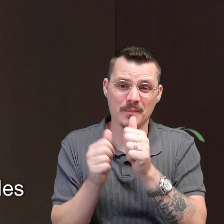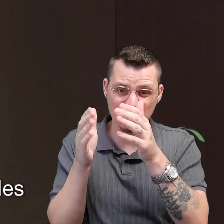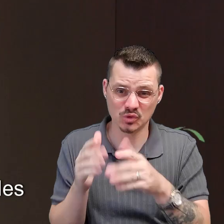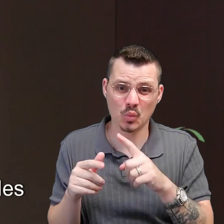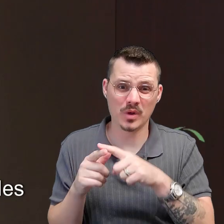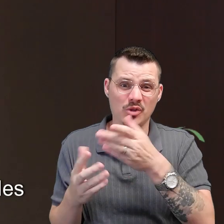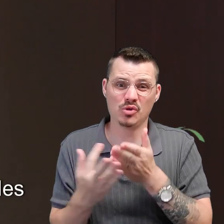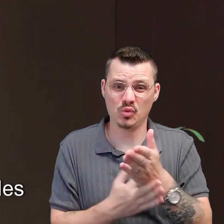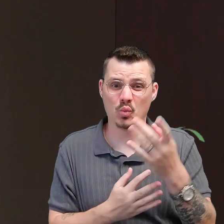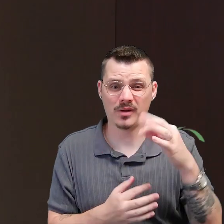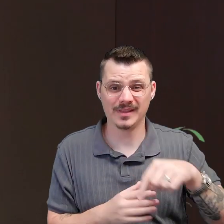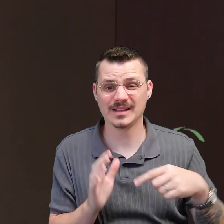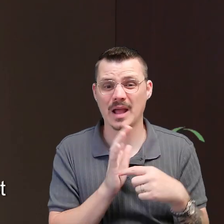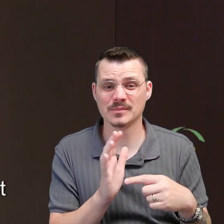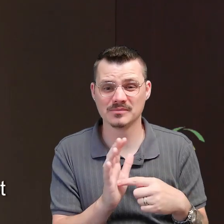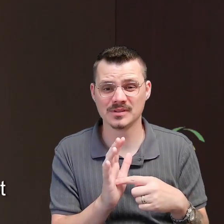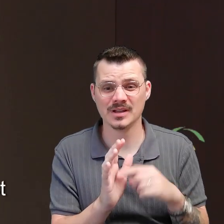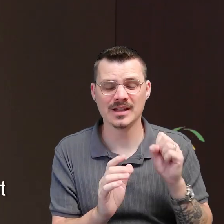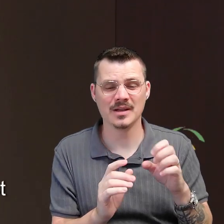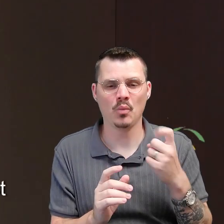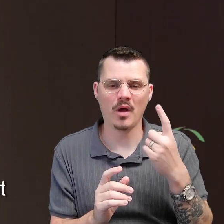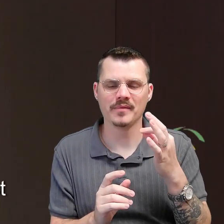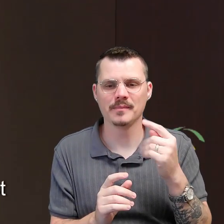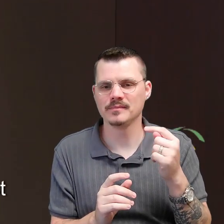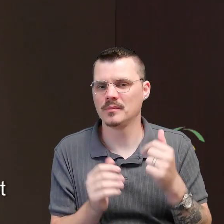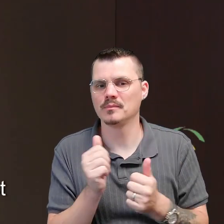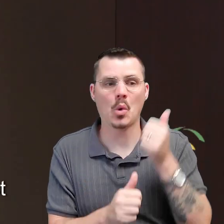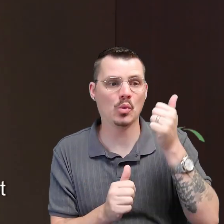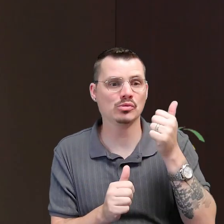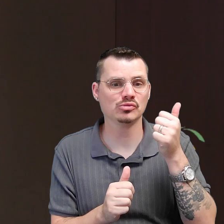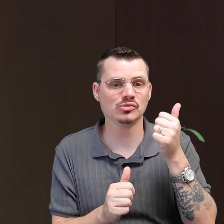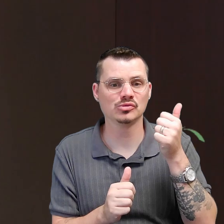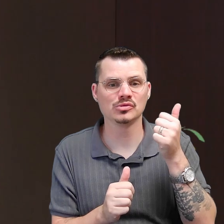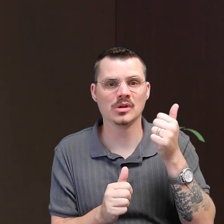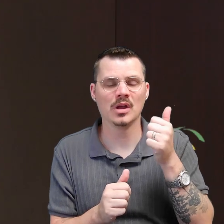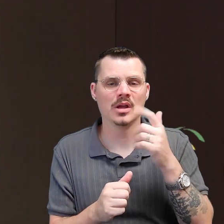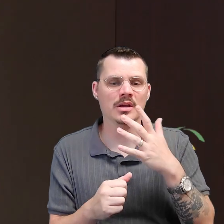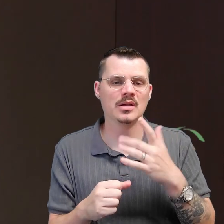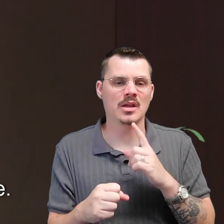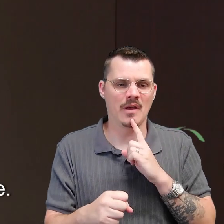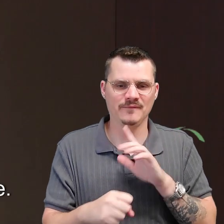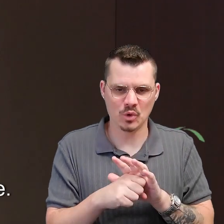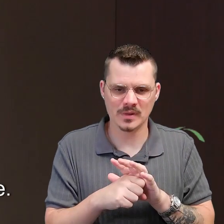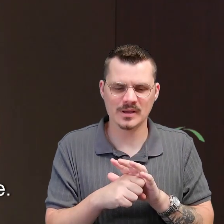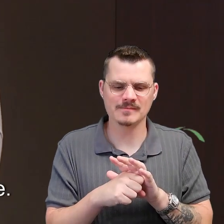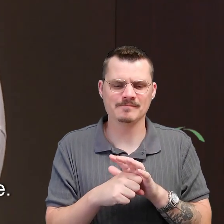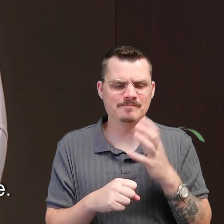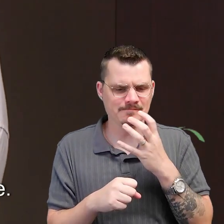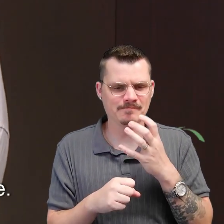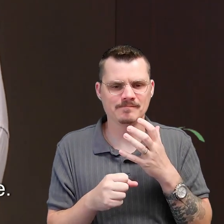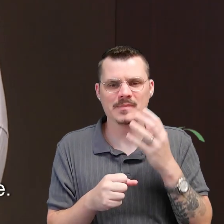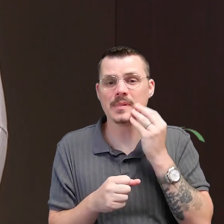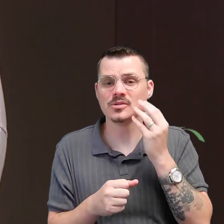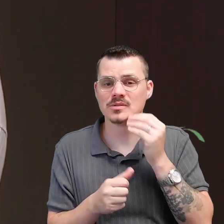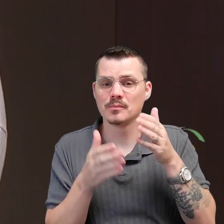have one of these episodes can sometimes be one of the most affirming experiences the person